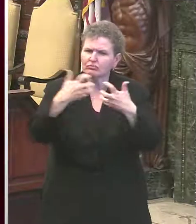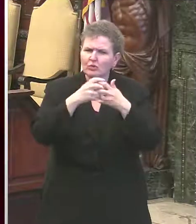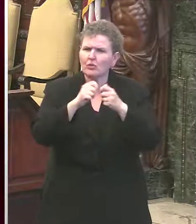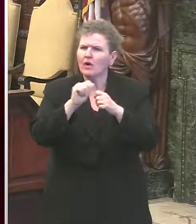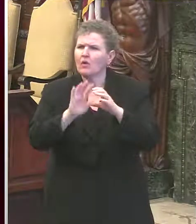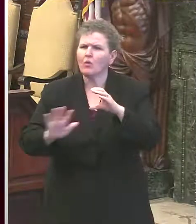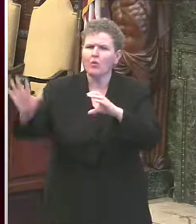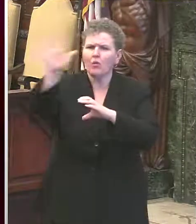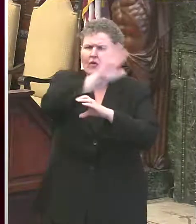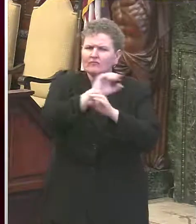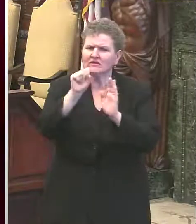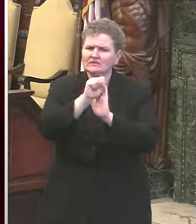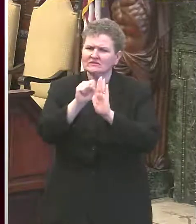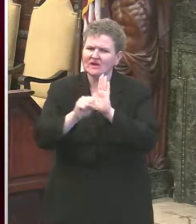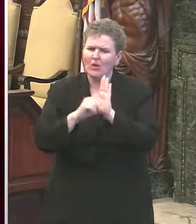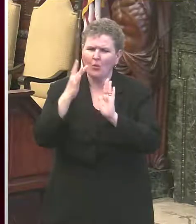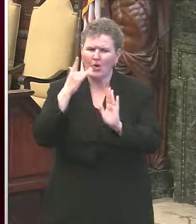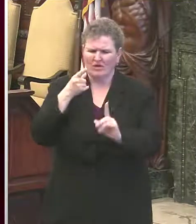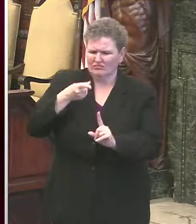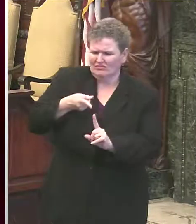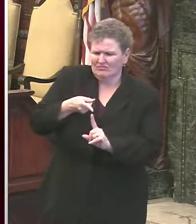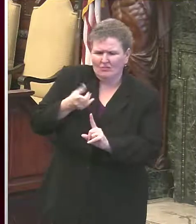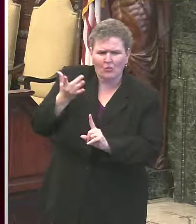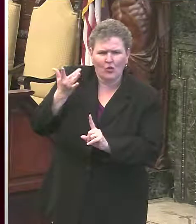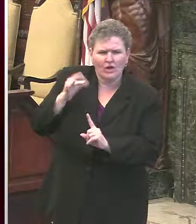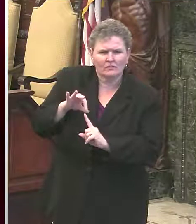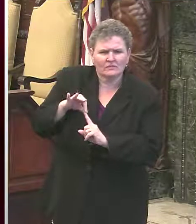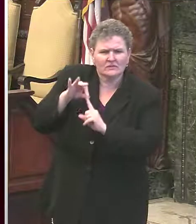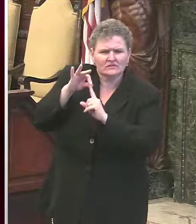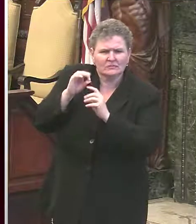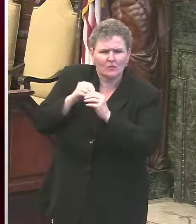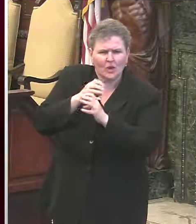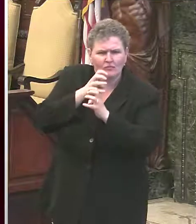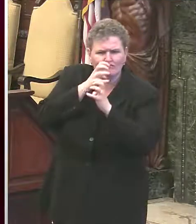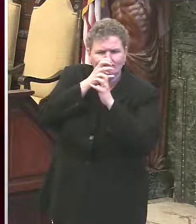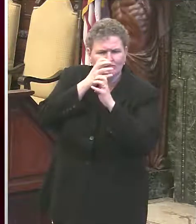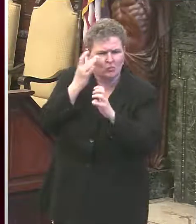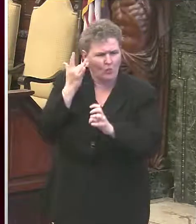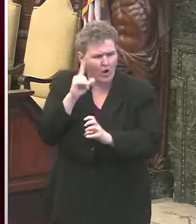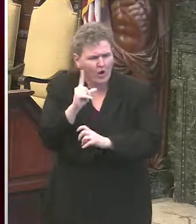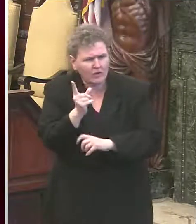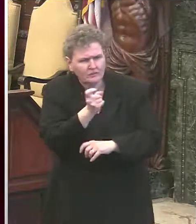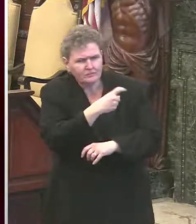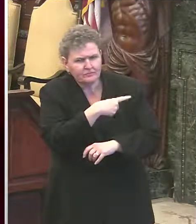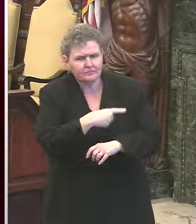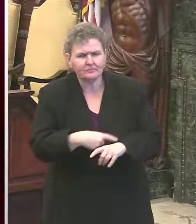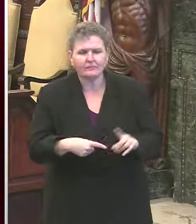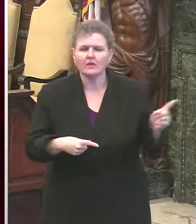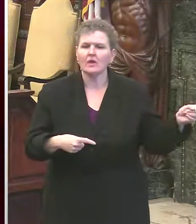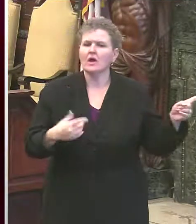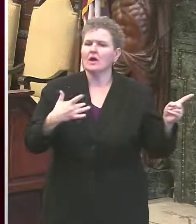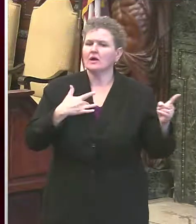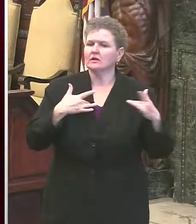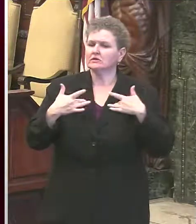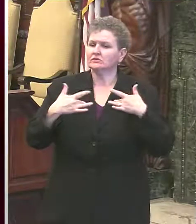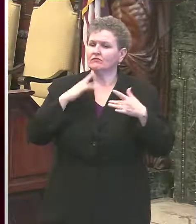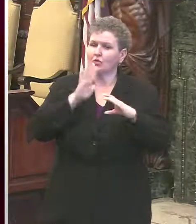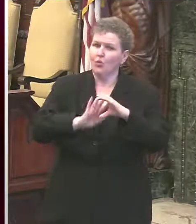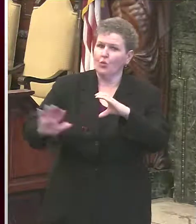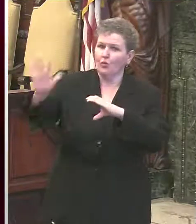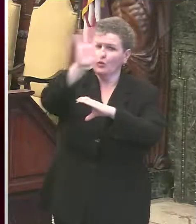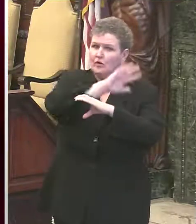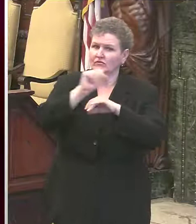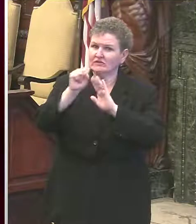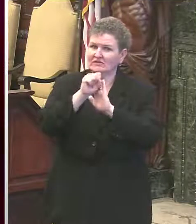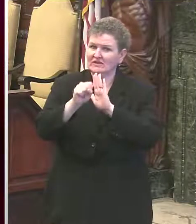Philadelphia special that it has to stay closed? Well, I'm concerned that the rest of the state is opening up too much. And